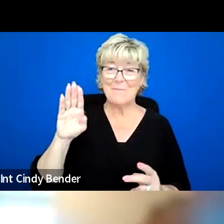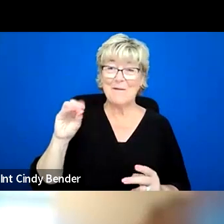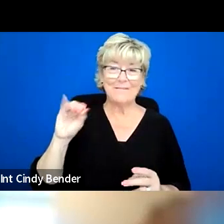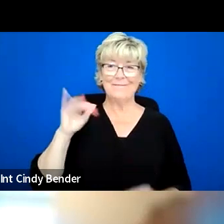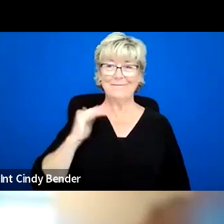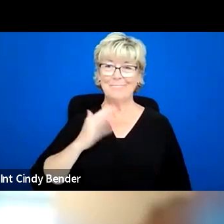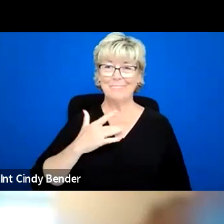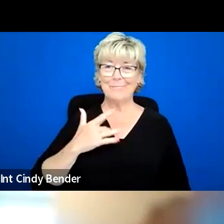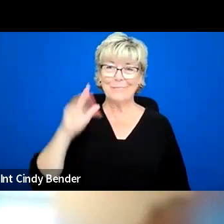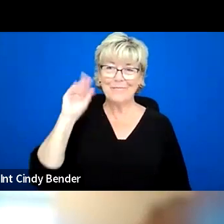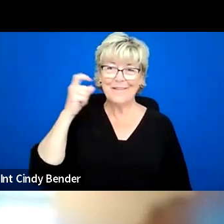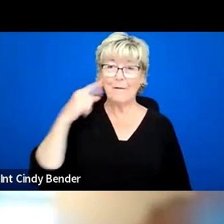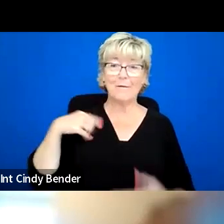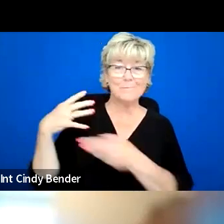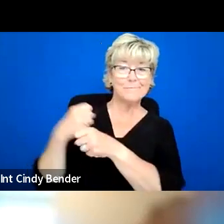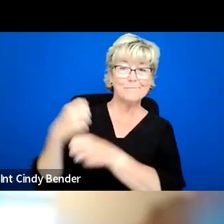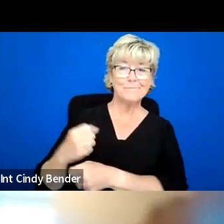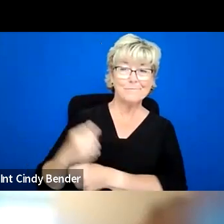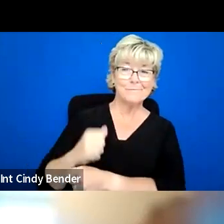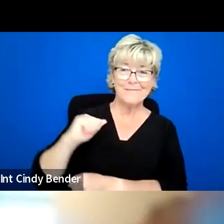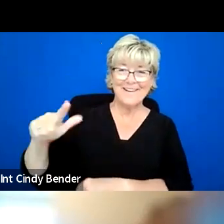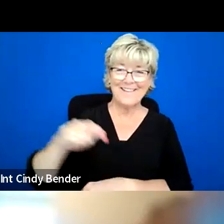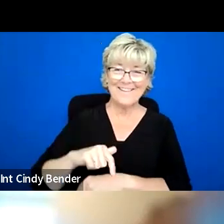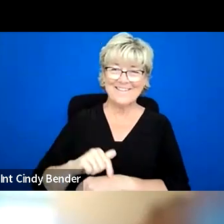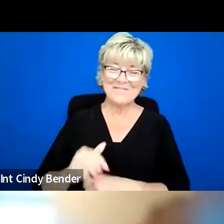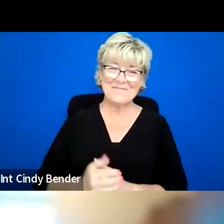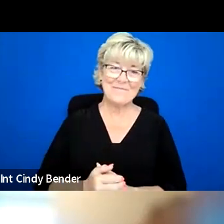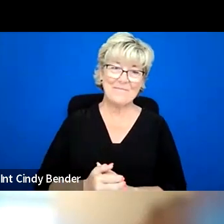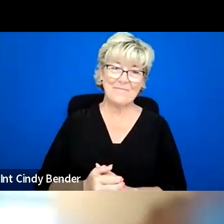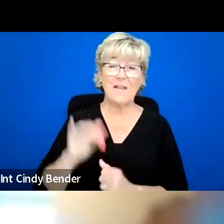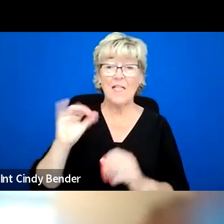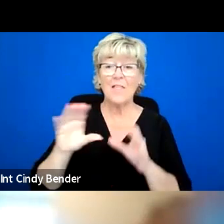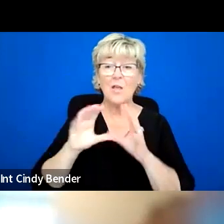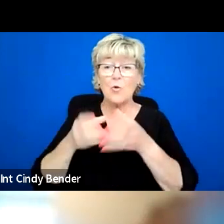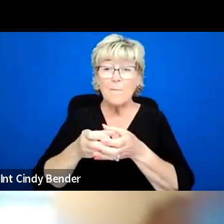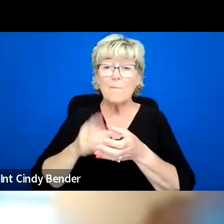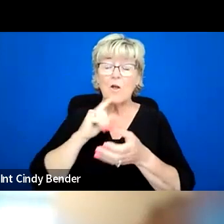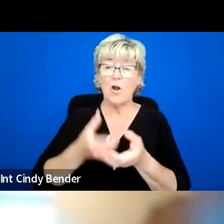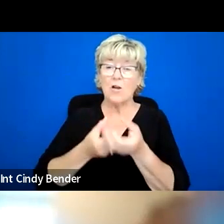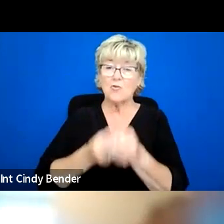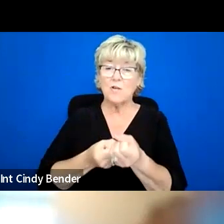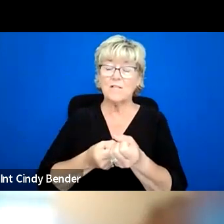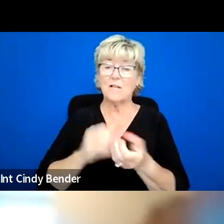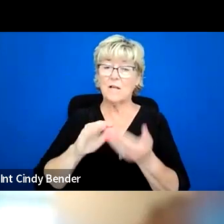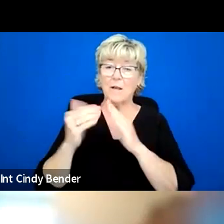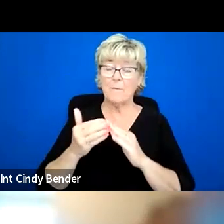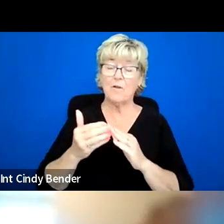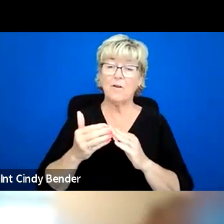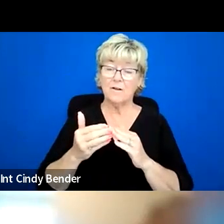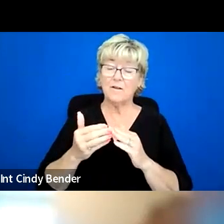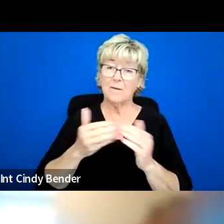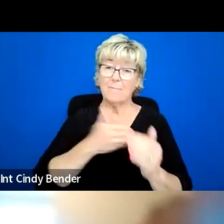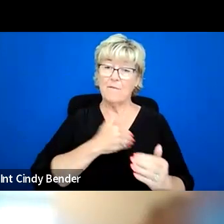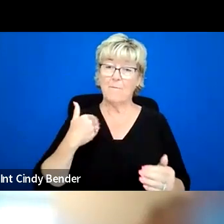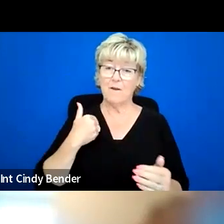in, we throw out acronyms all the time, so apologies there. But these groups that are the trusted community members and really have the information about the